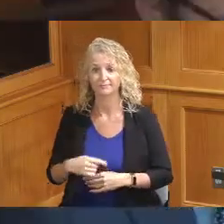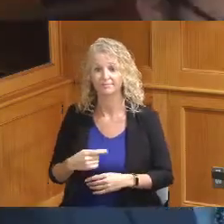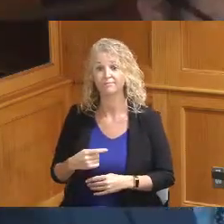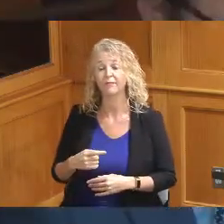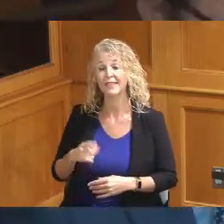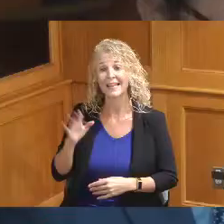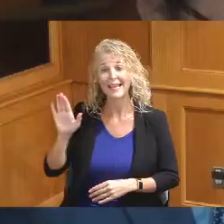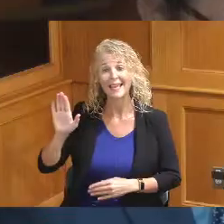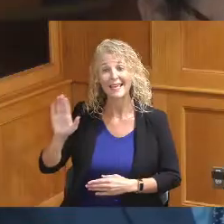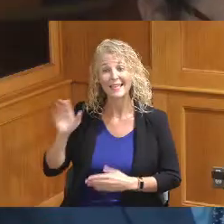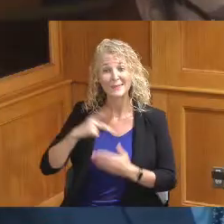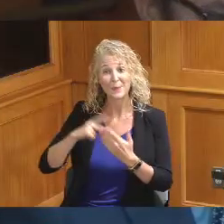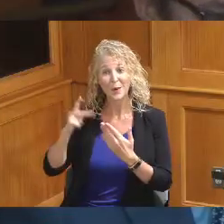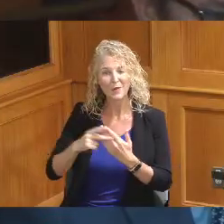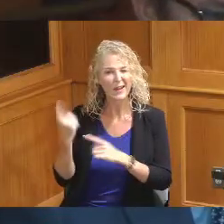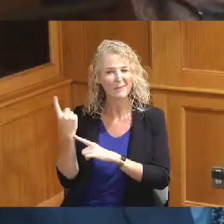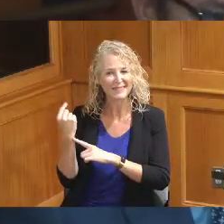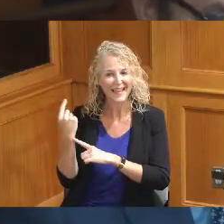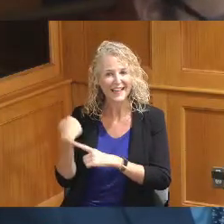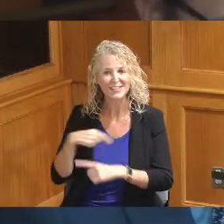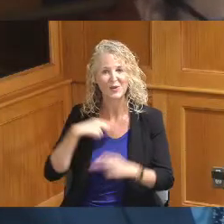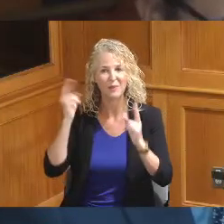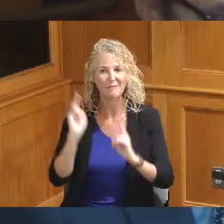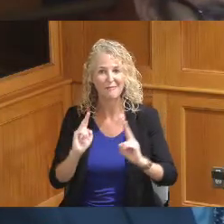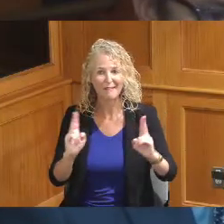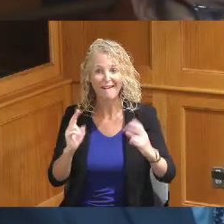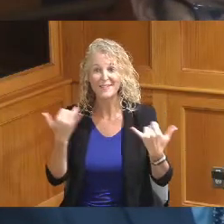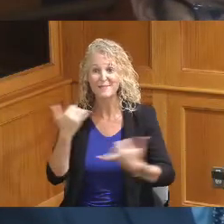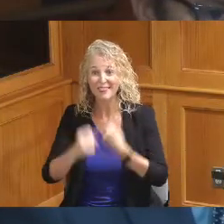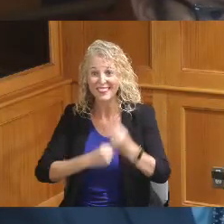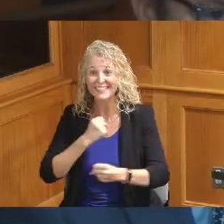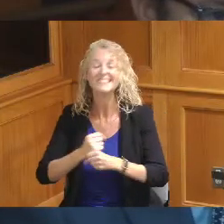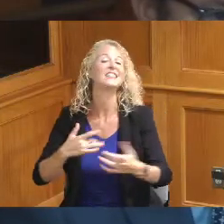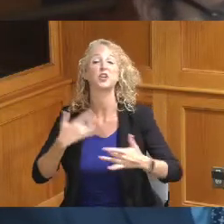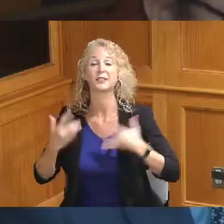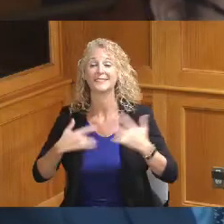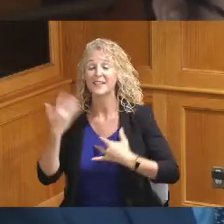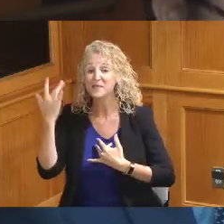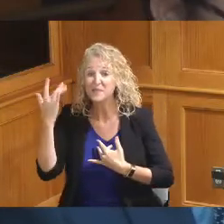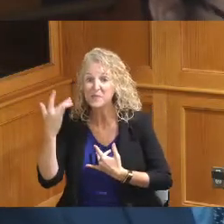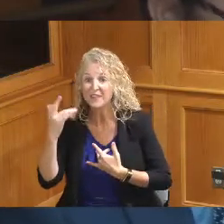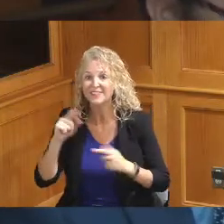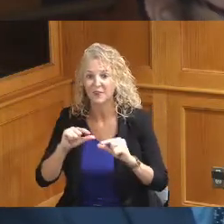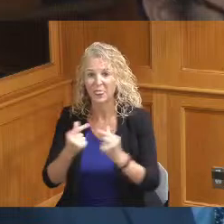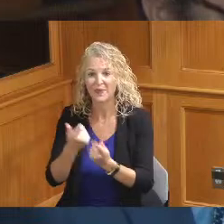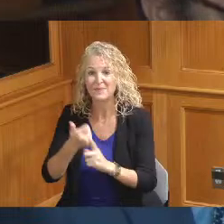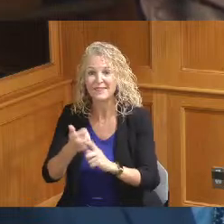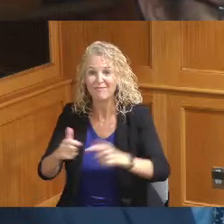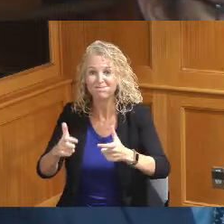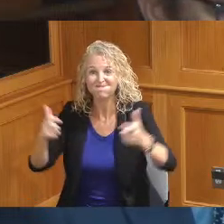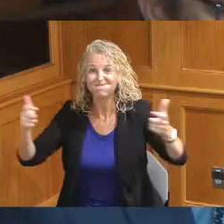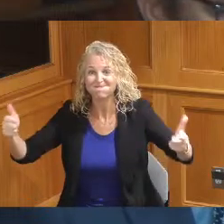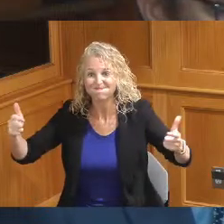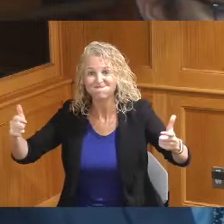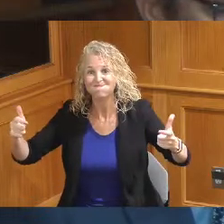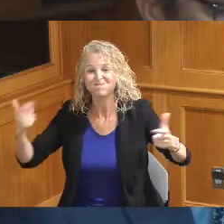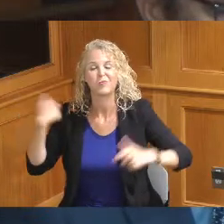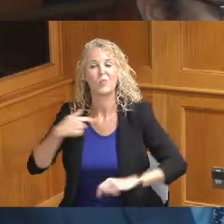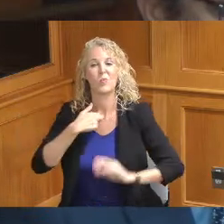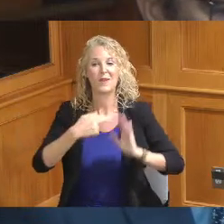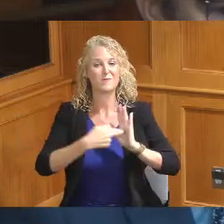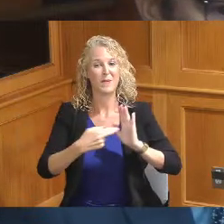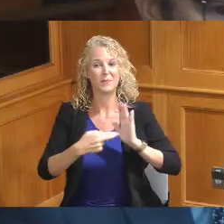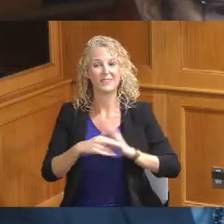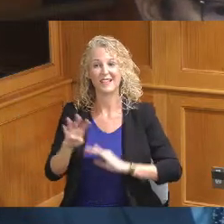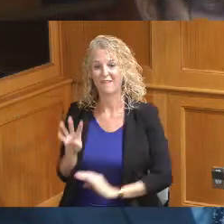cadet program last year, but it's so exciting this year that it has expanded because, as you know, in Hamilton County, we represent almost